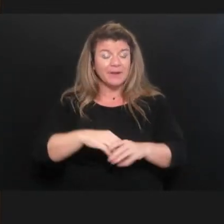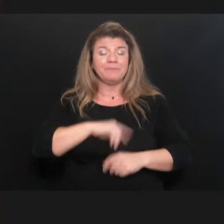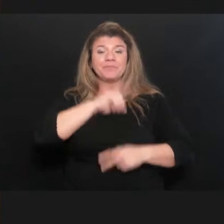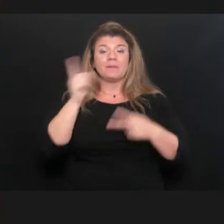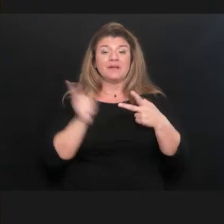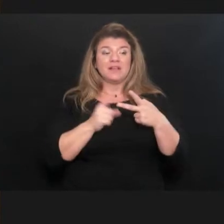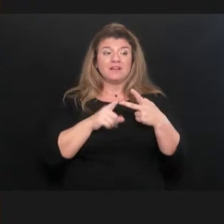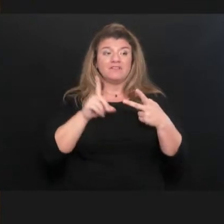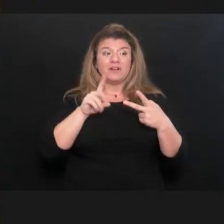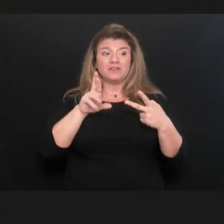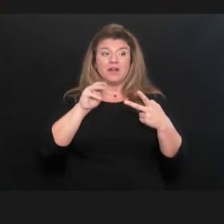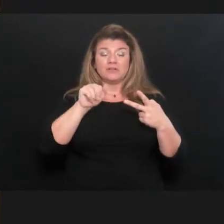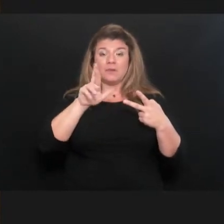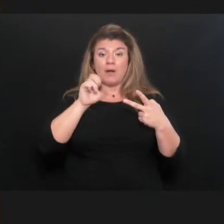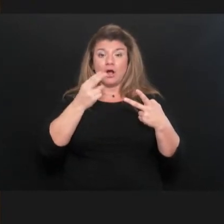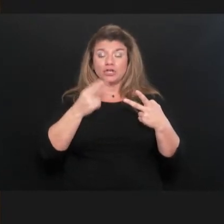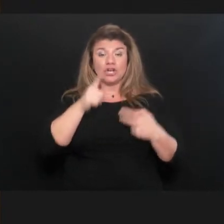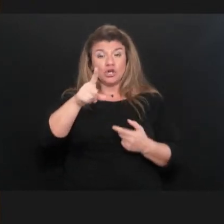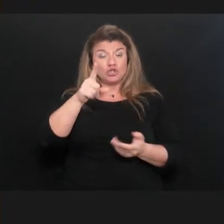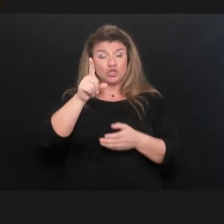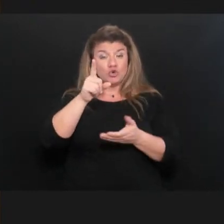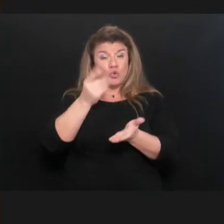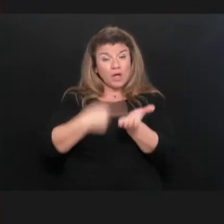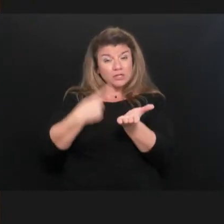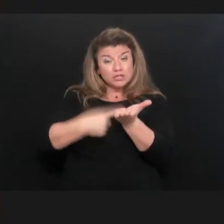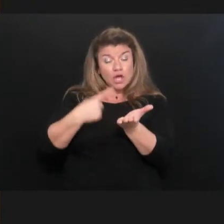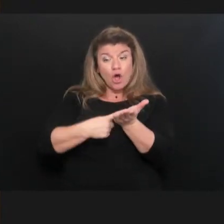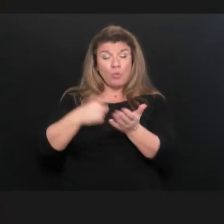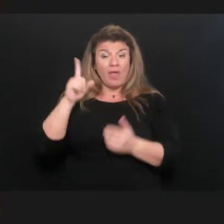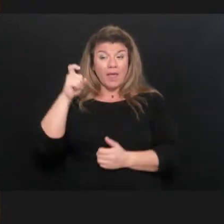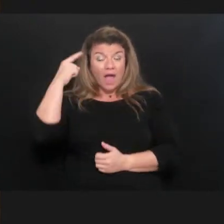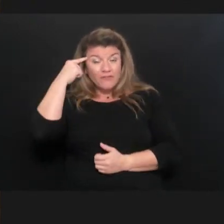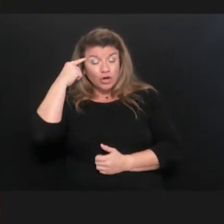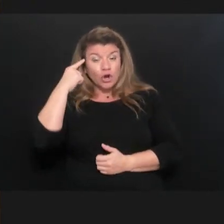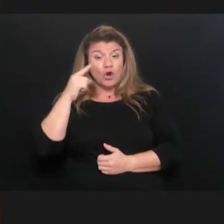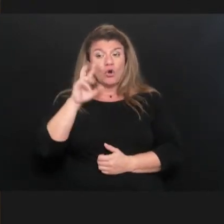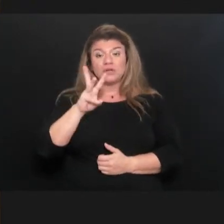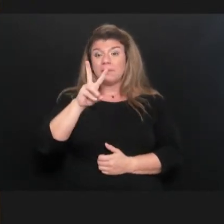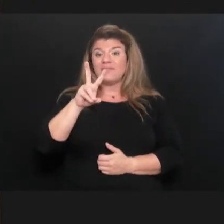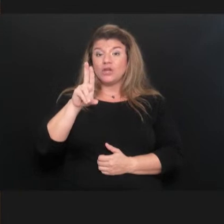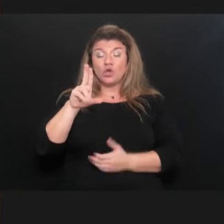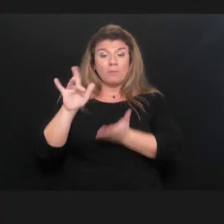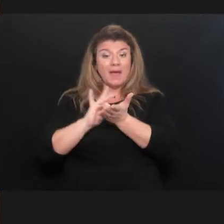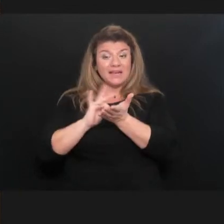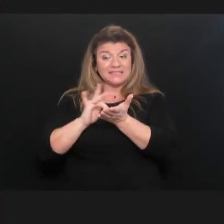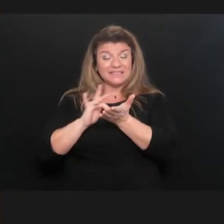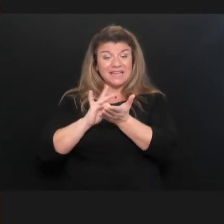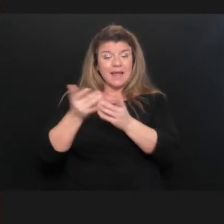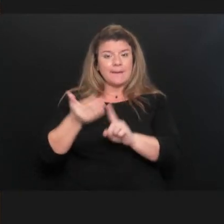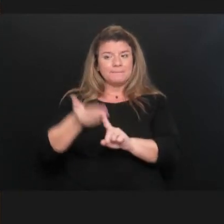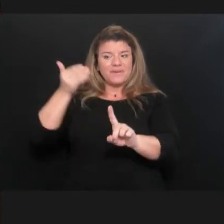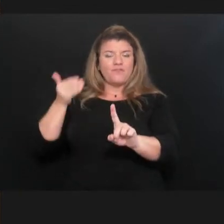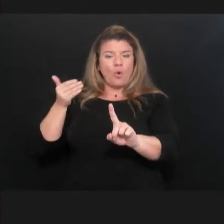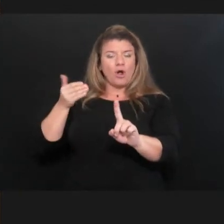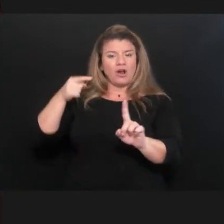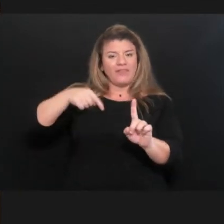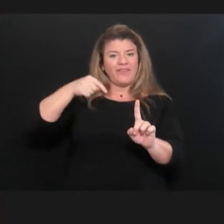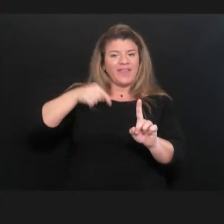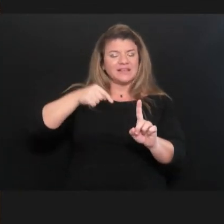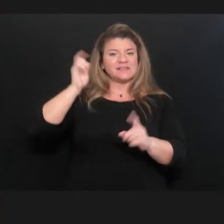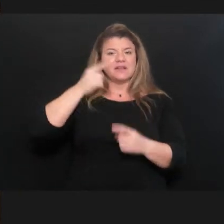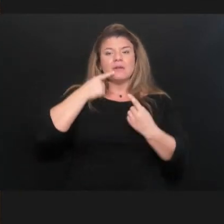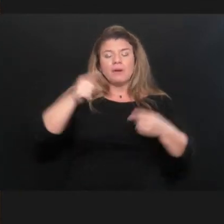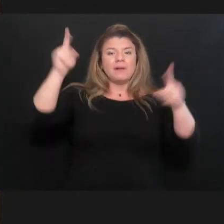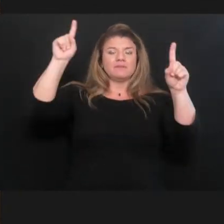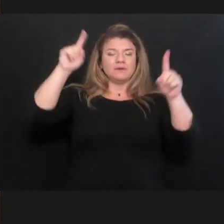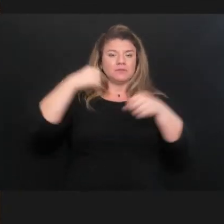Dr. Marsh, did you consult with either the governor or WVU Medicine before this proclamation